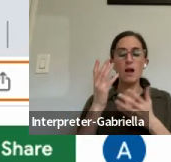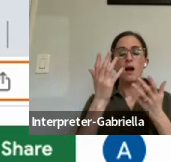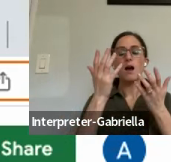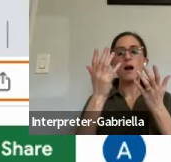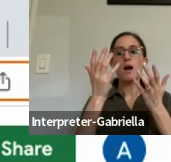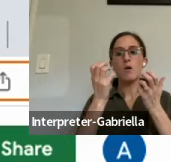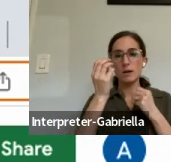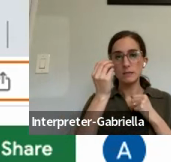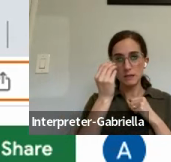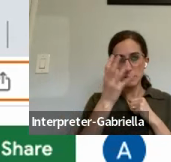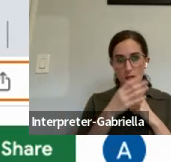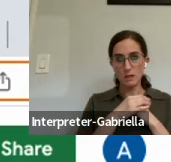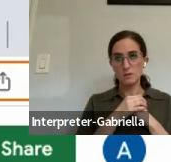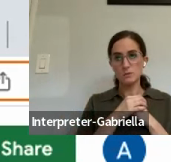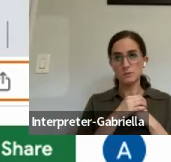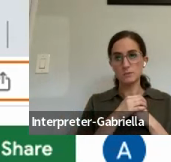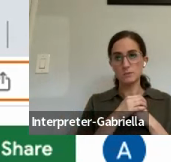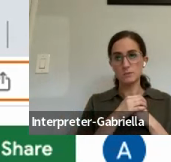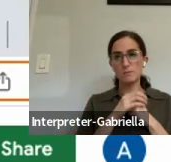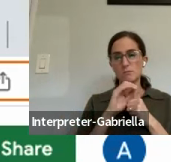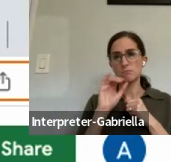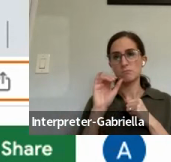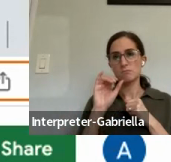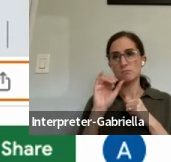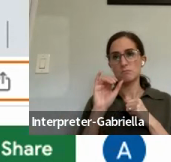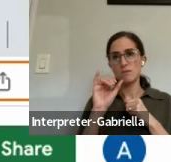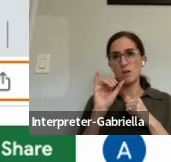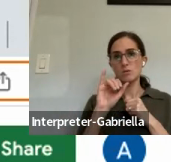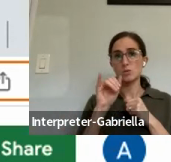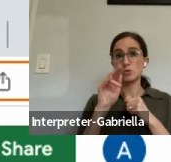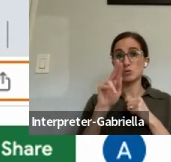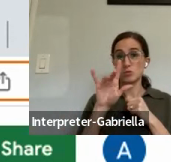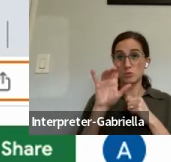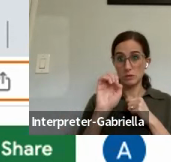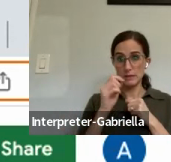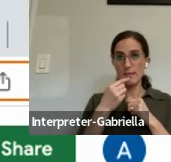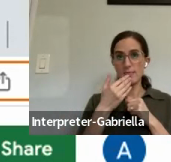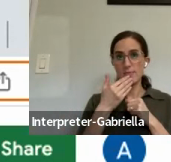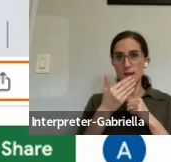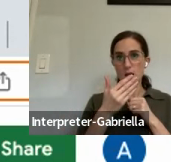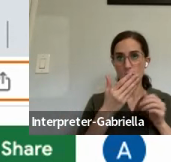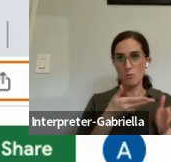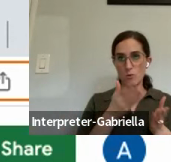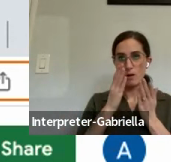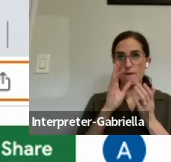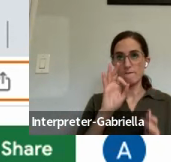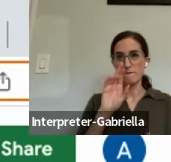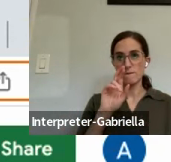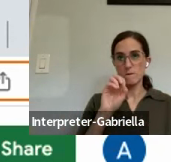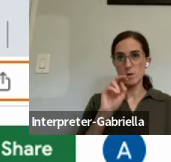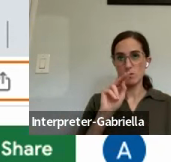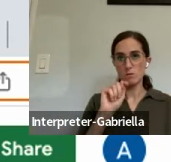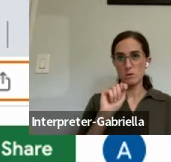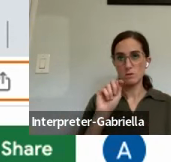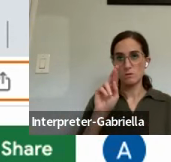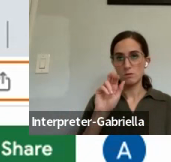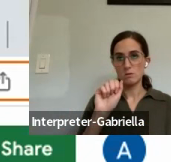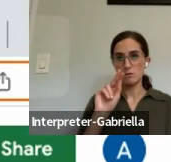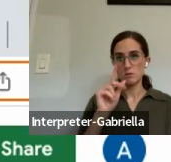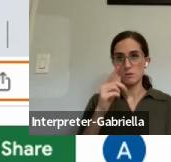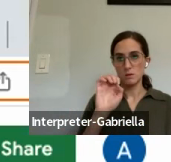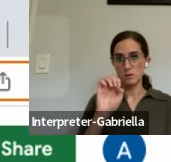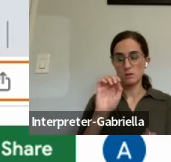mention, I want to also say thanks to Julie too for bringing up Front Range Community College. We have significant